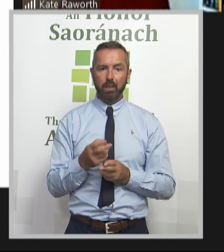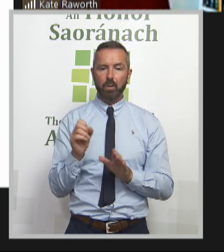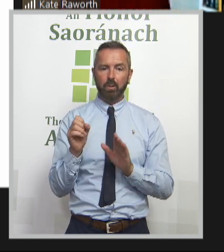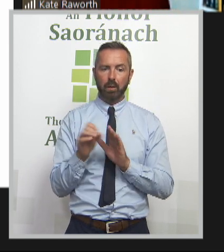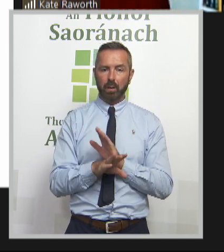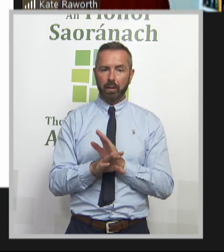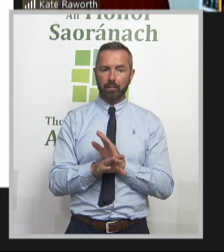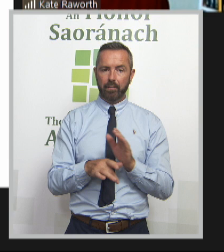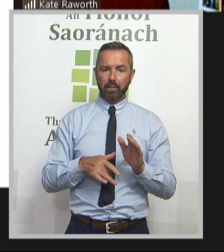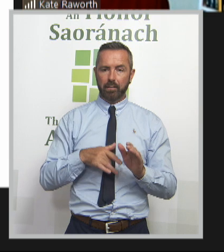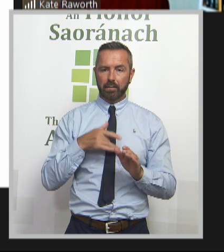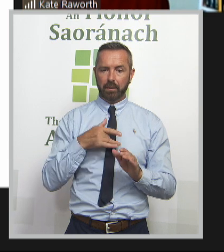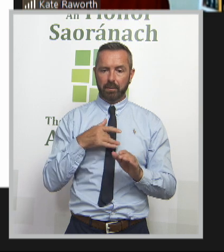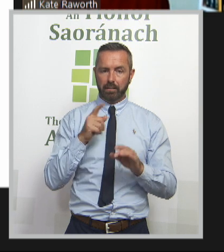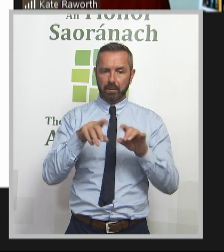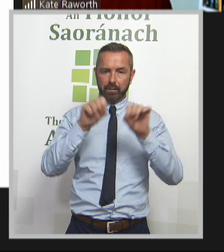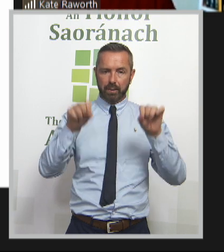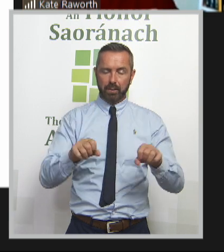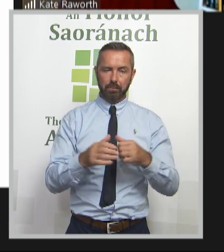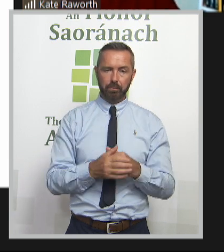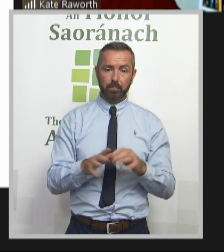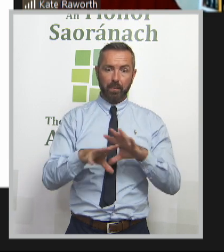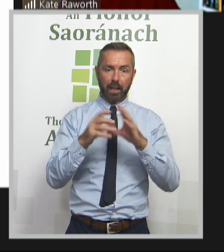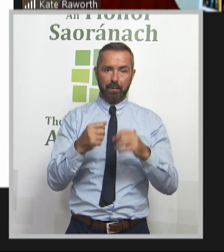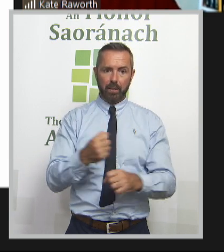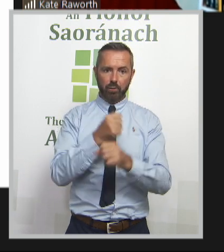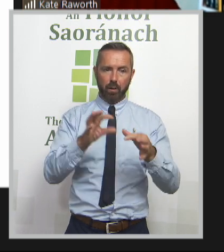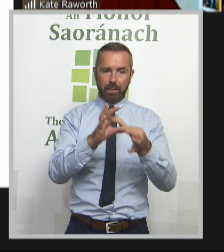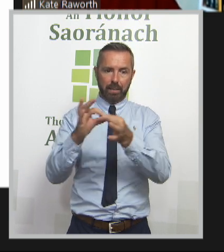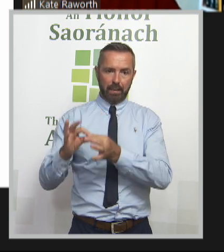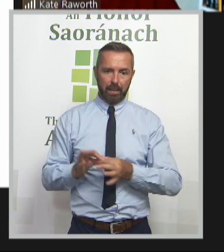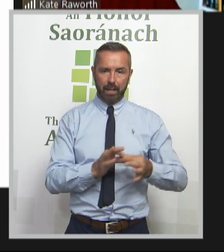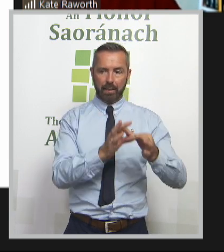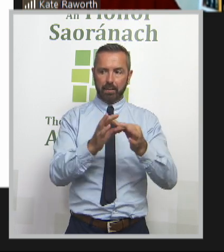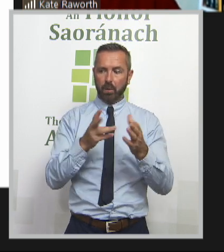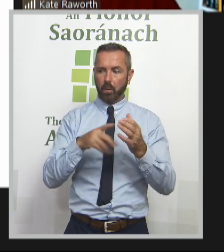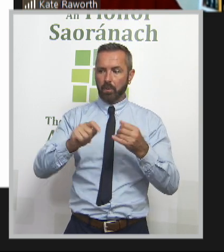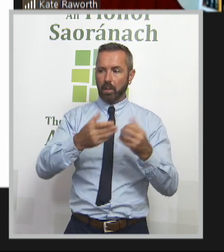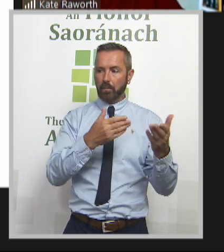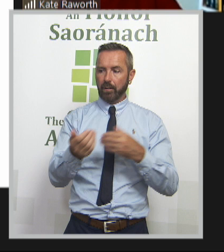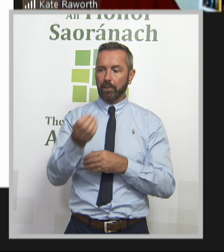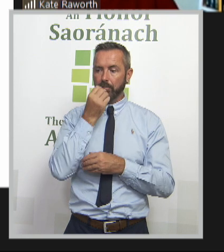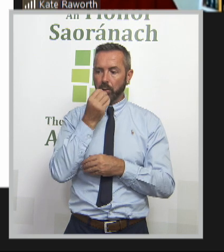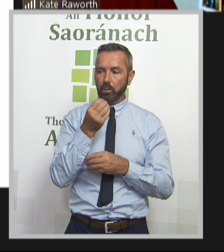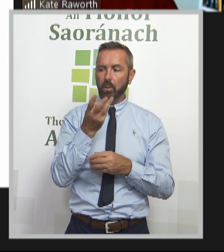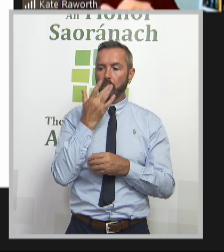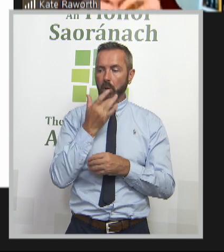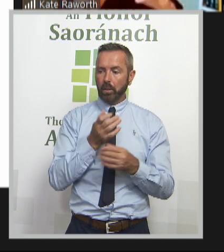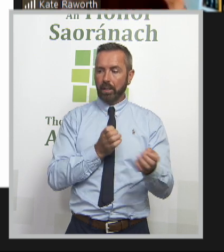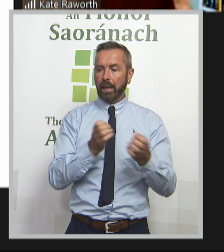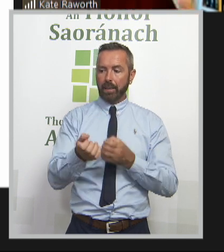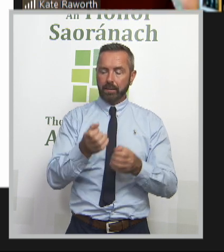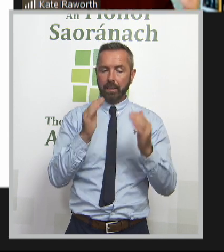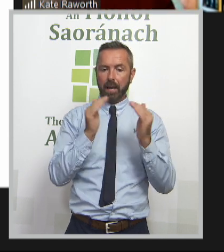is profoundly interconnected. So as we seek to provide food and water and energy and housing and healthcare, it